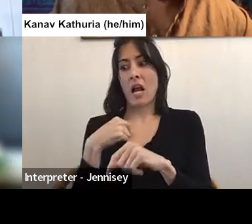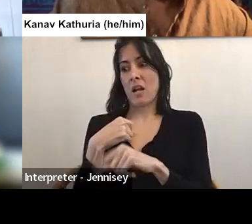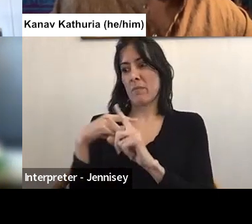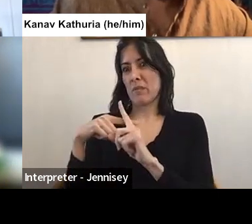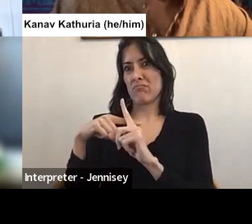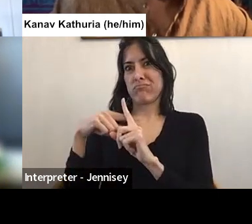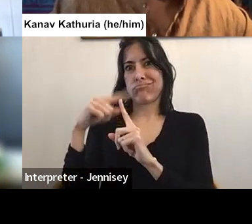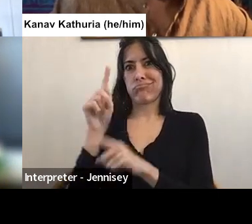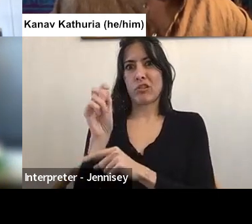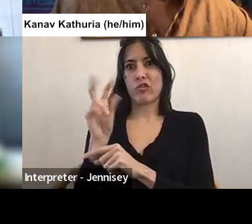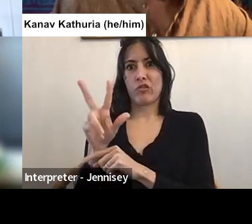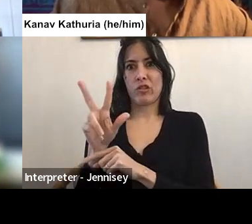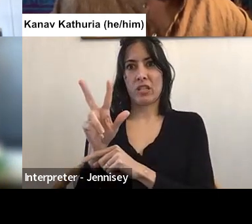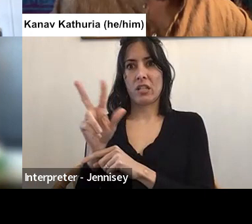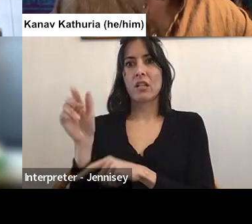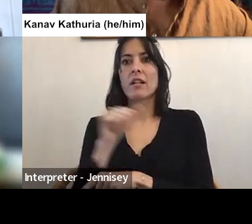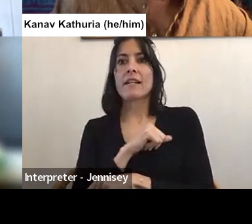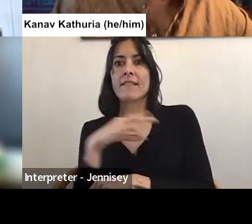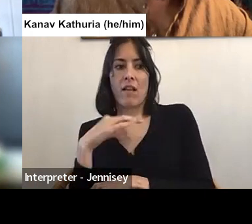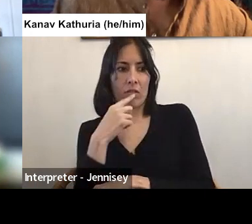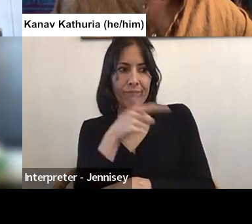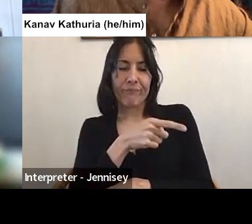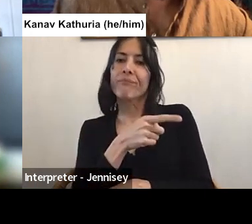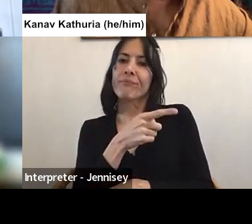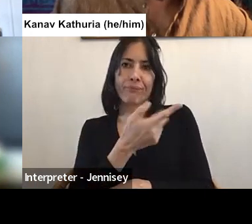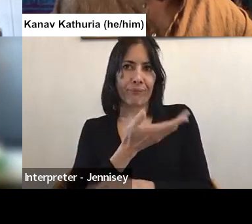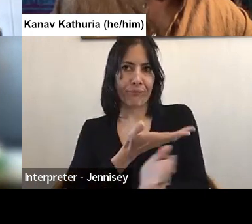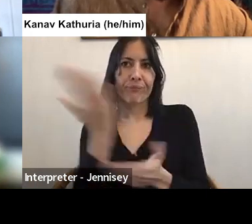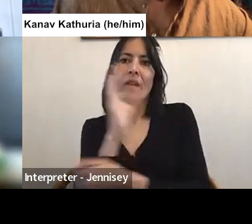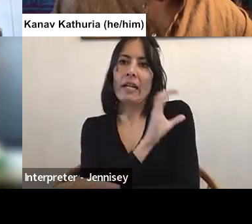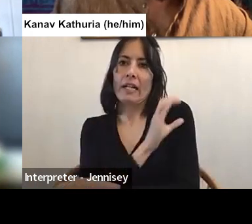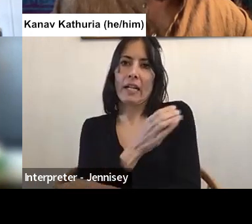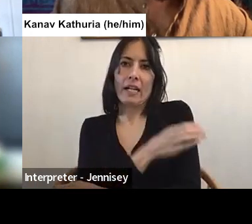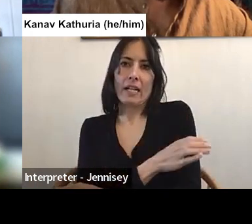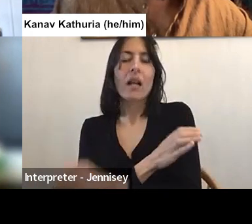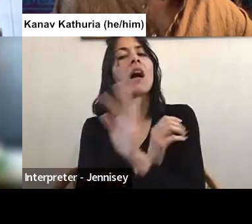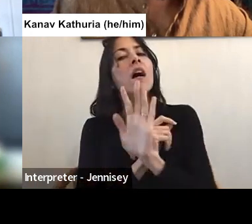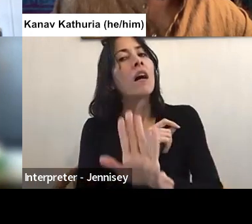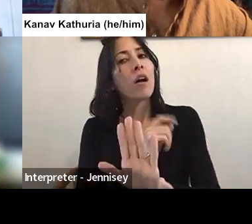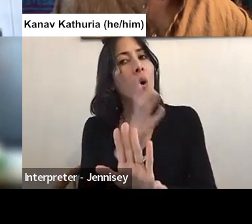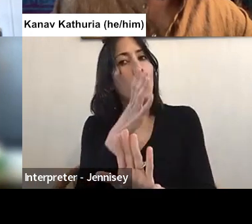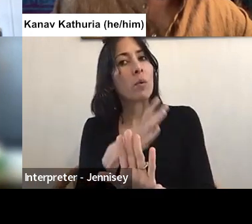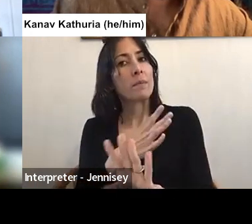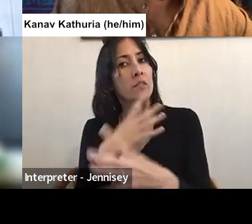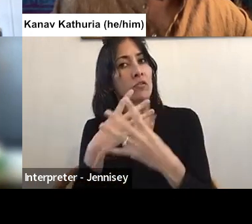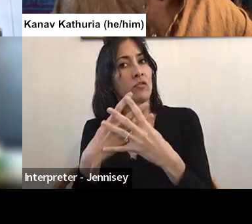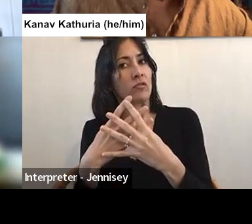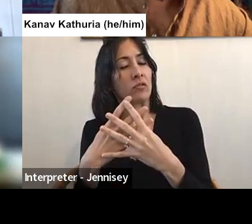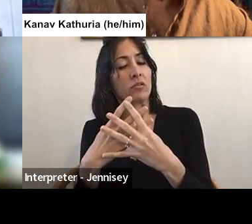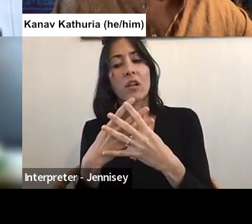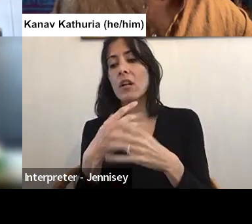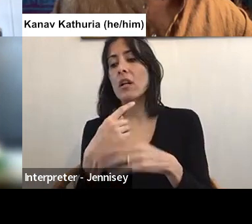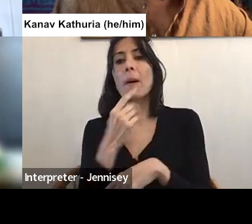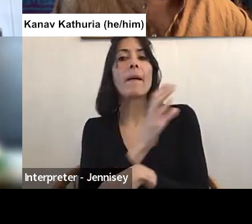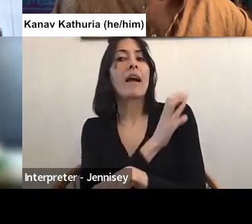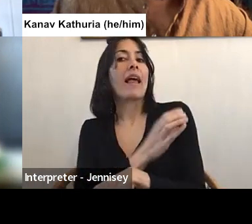think. And he was like, Nuevelle, you're going to medical. And they were keeping at the women's prisons, they never keep medical open past a certain time,